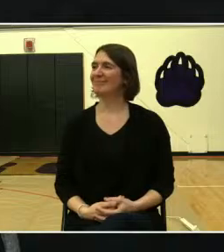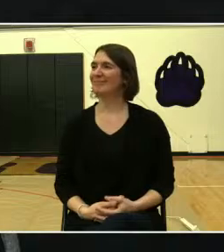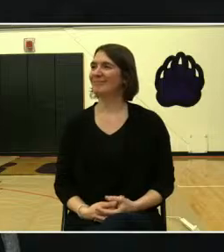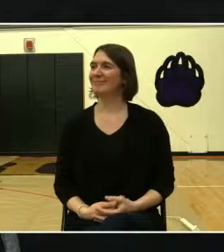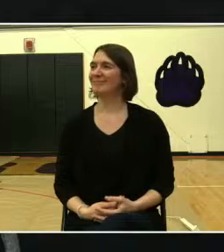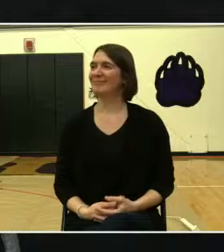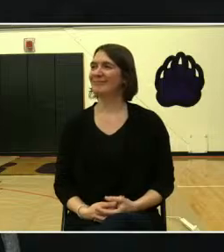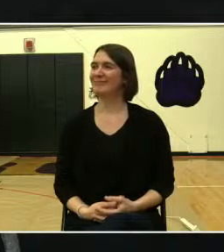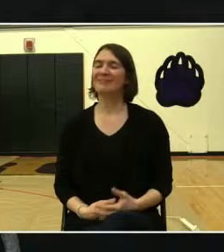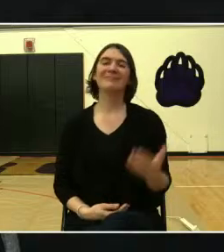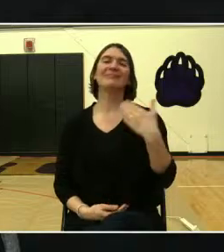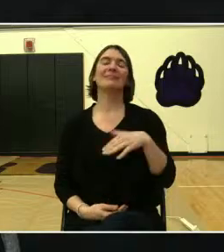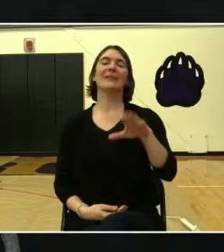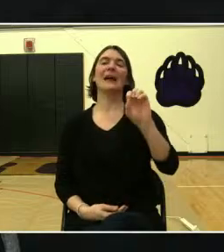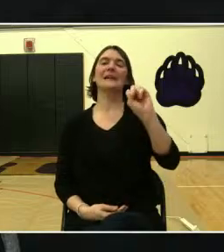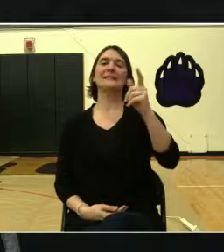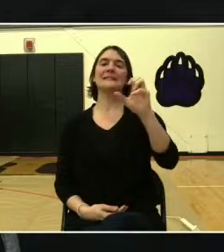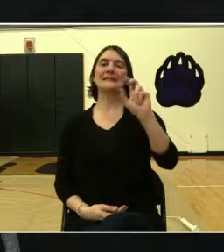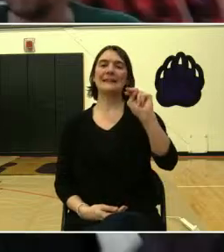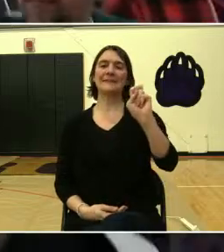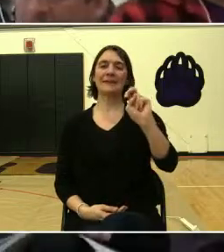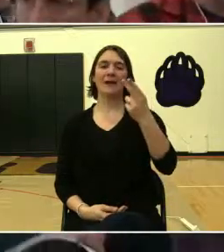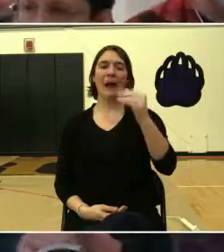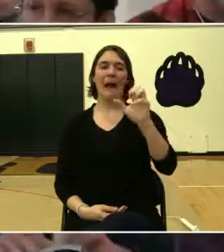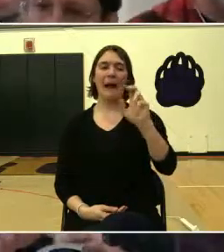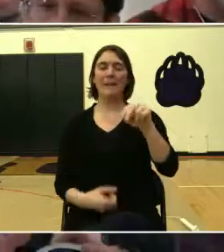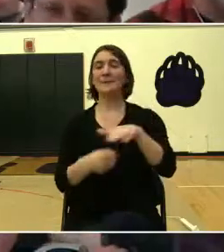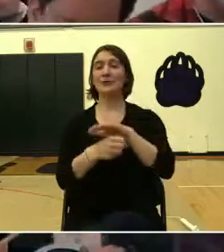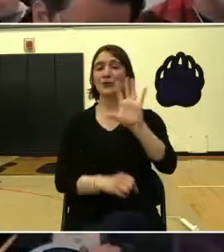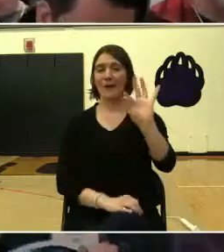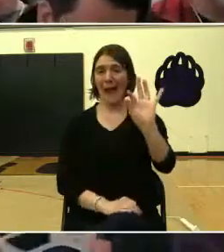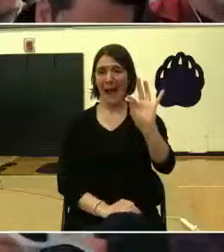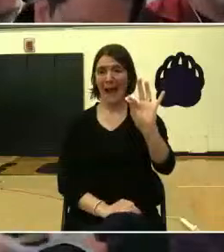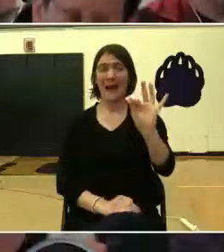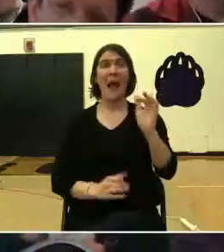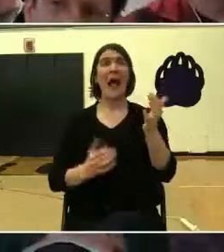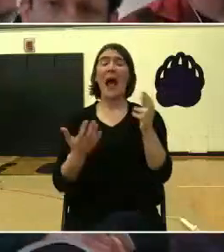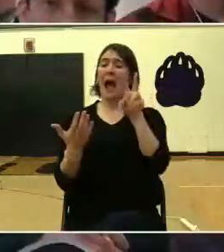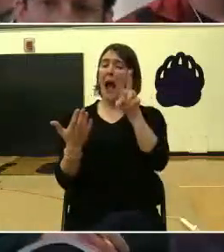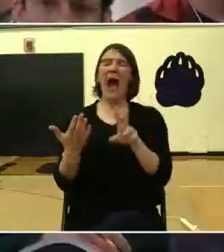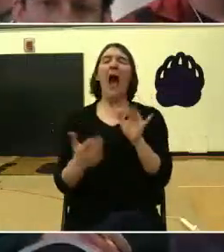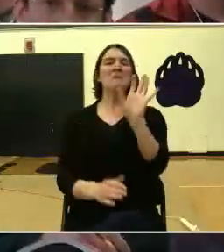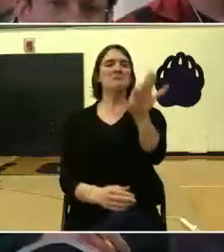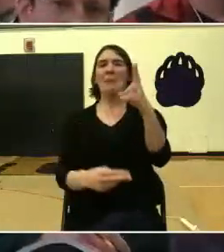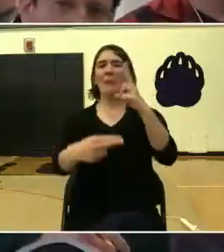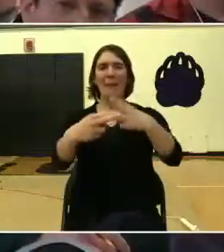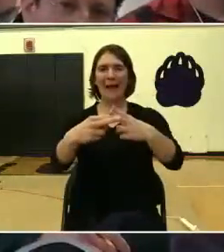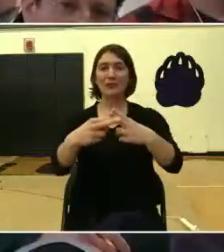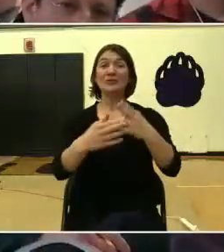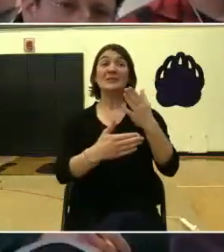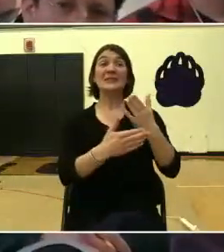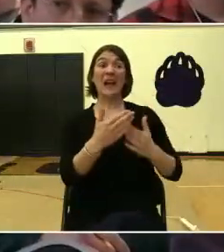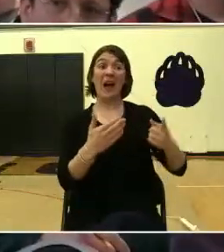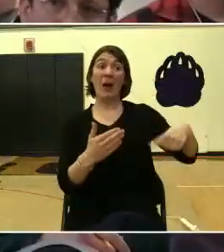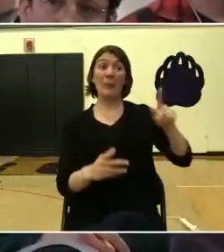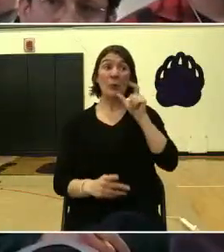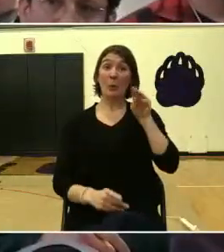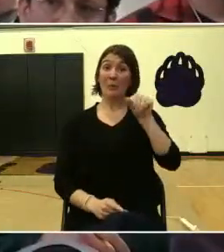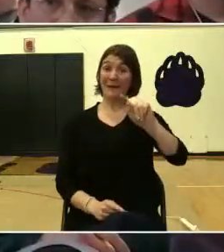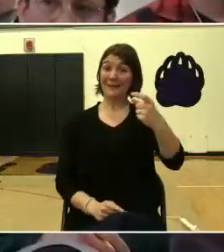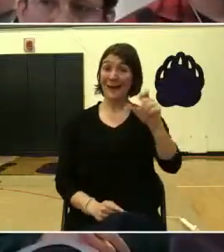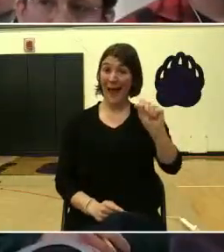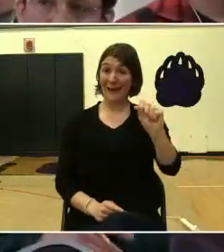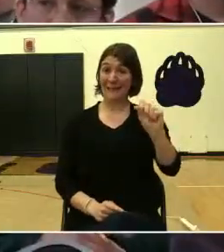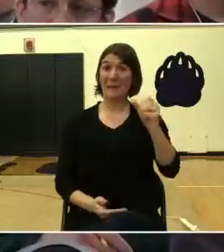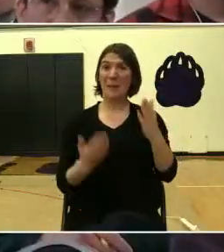here uh Steve Heim at District nine I just think it's it's worth mentioning uh some of the taxpayers in our town that